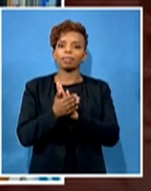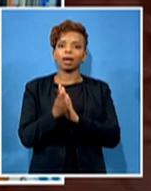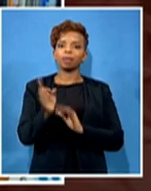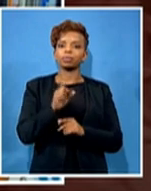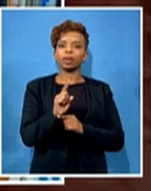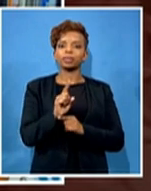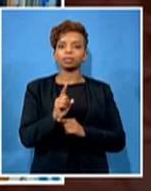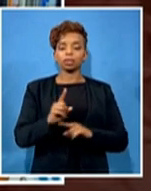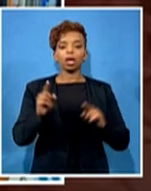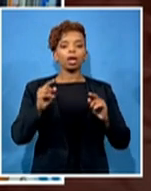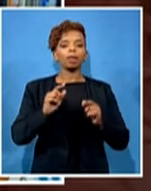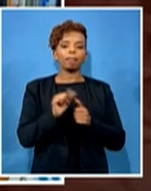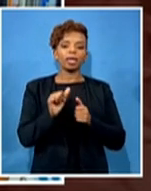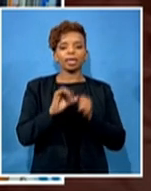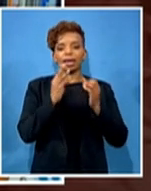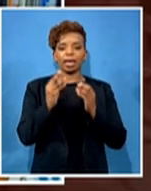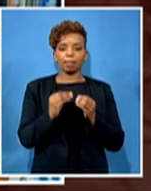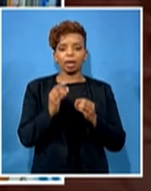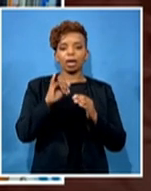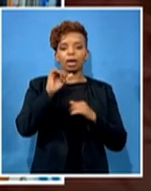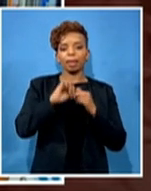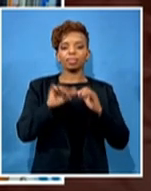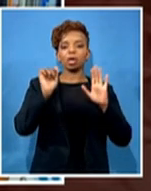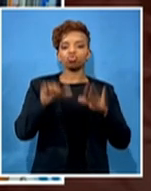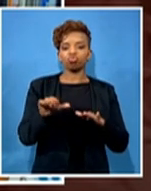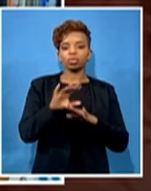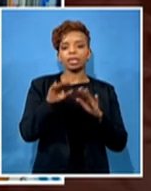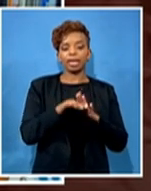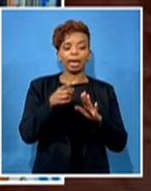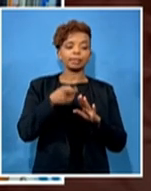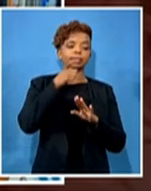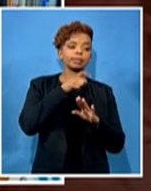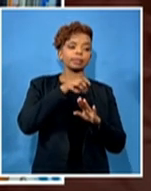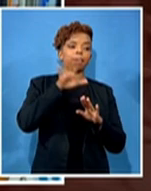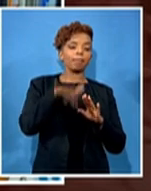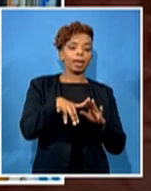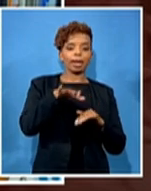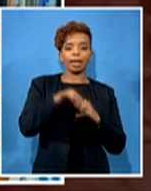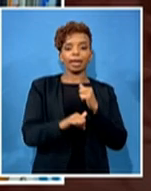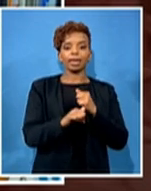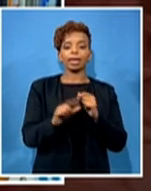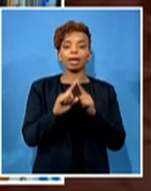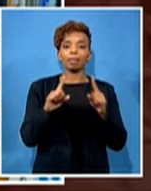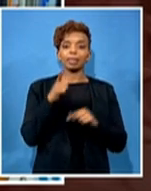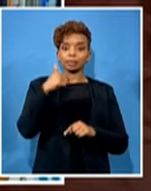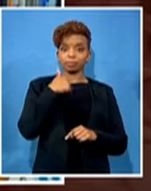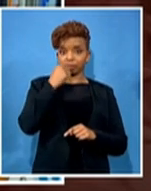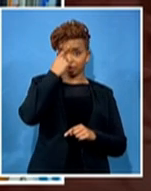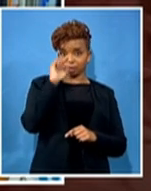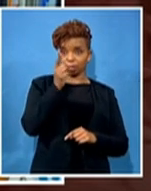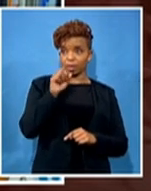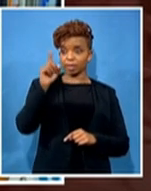or May. I think mining should be back with us. Perhaps not fully,